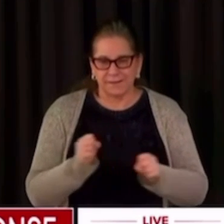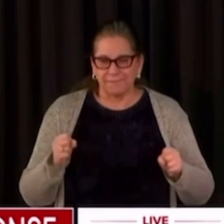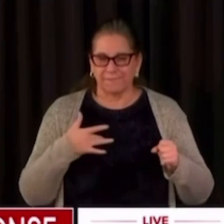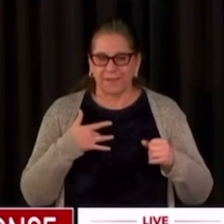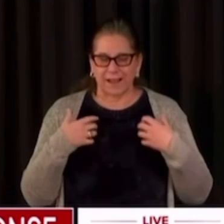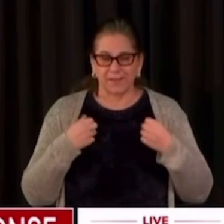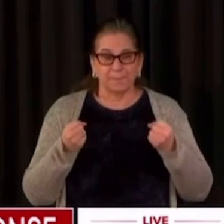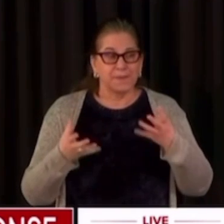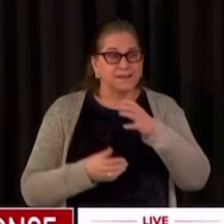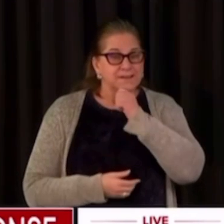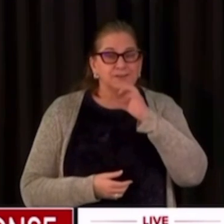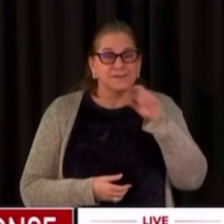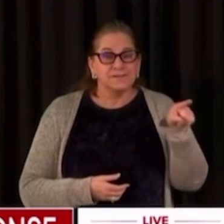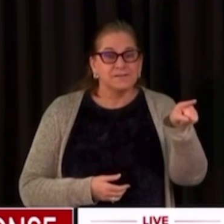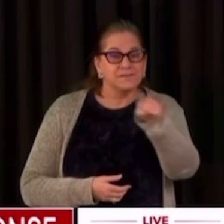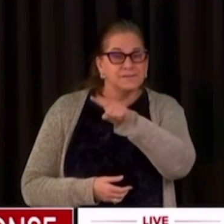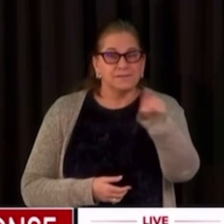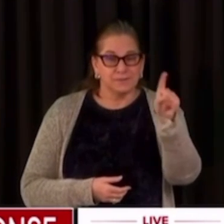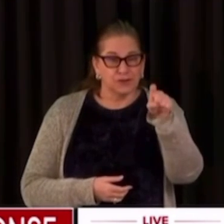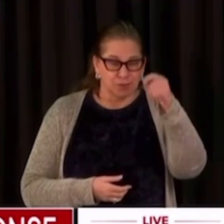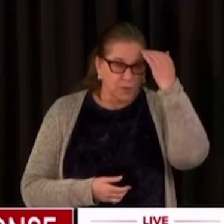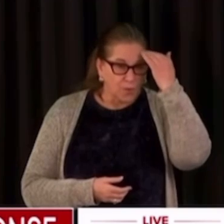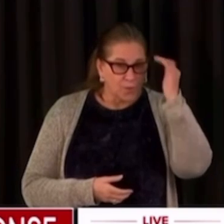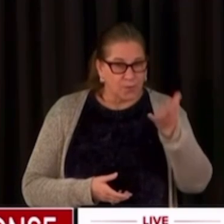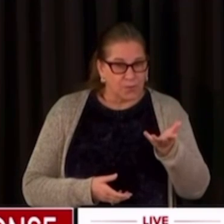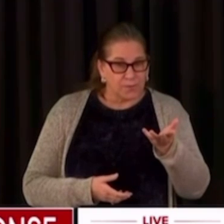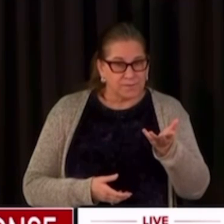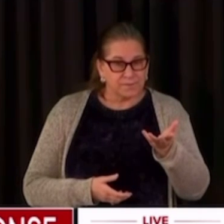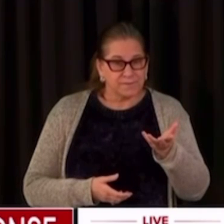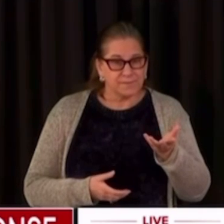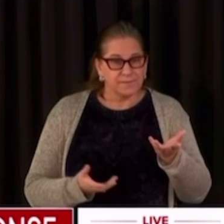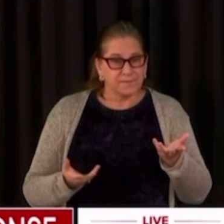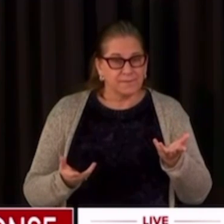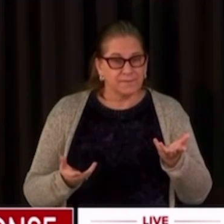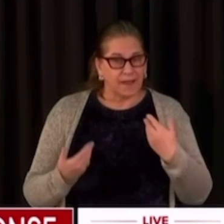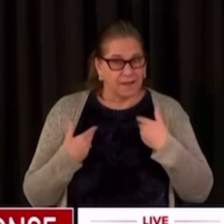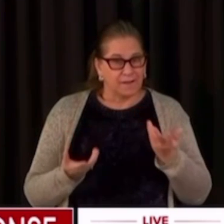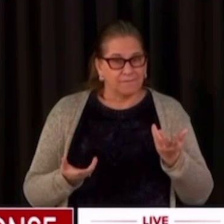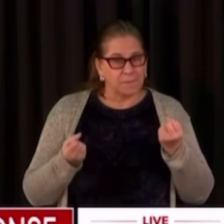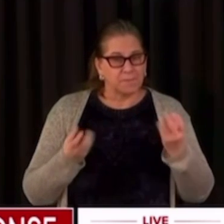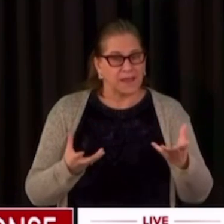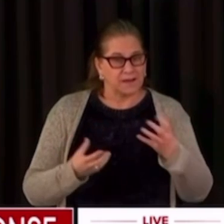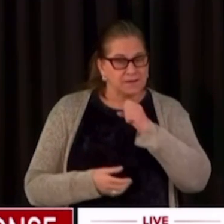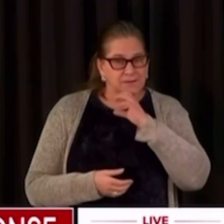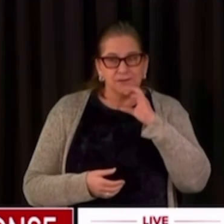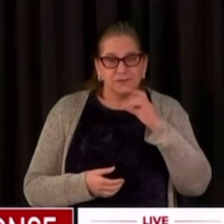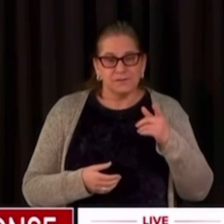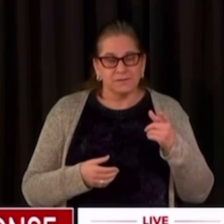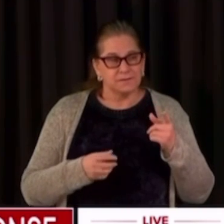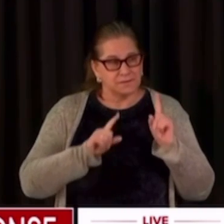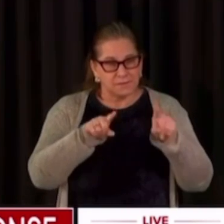and what we should all know is that we have seniors who are going to jobs,